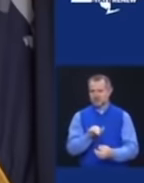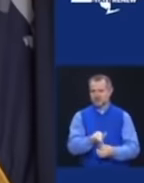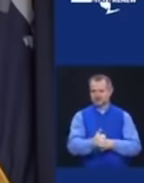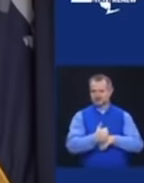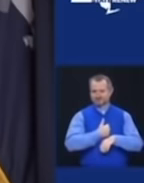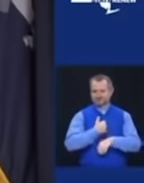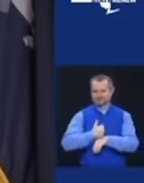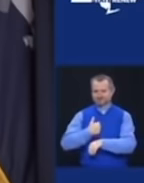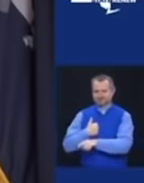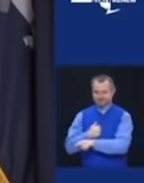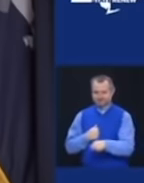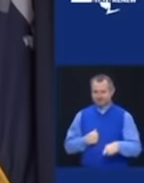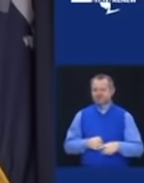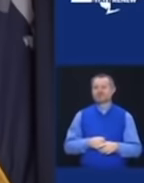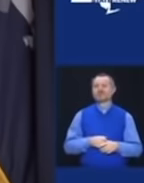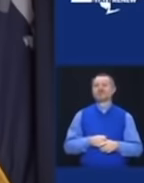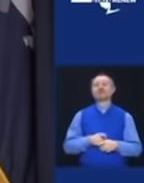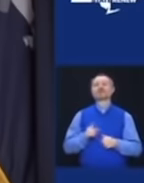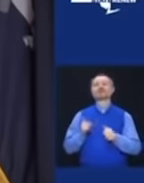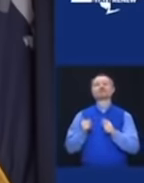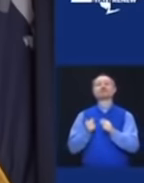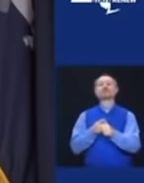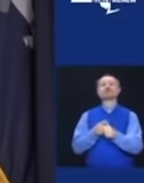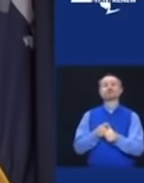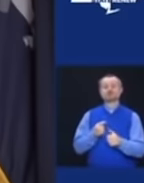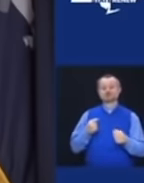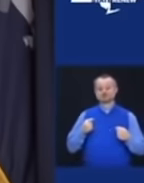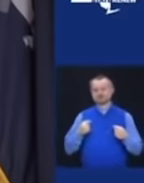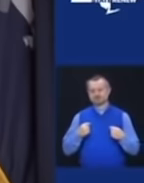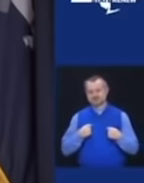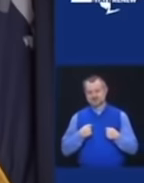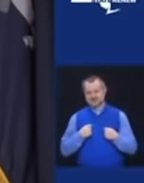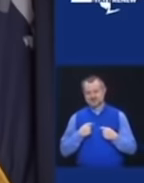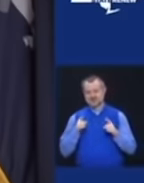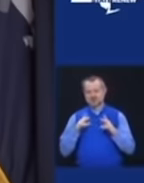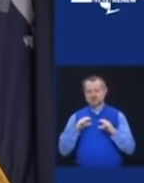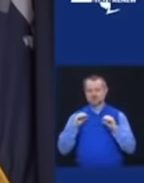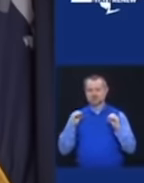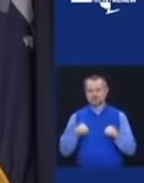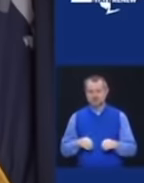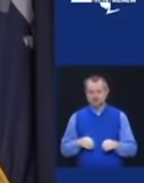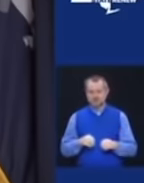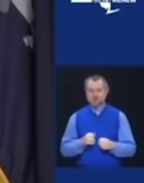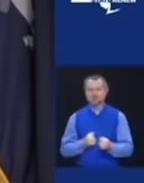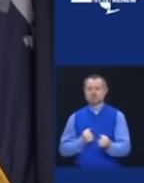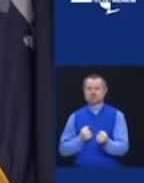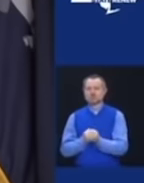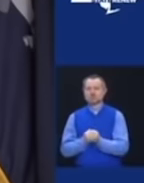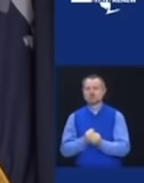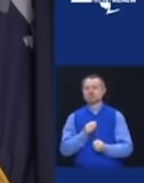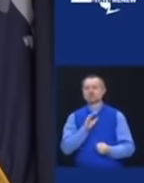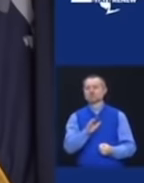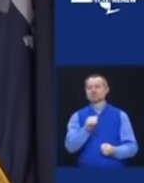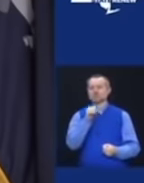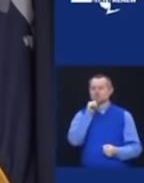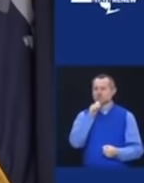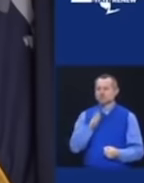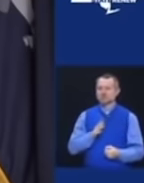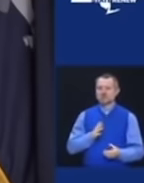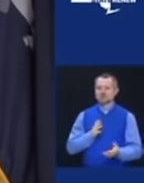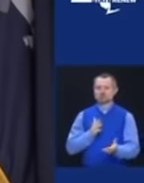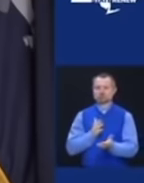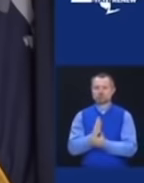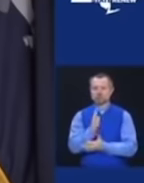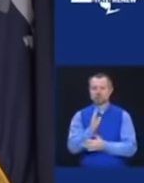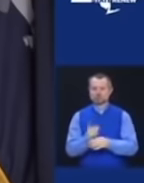First, I fully support a woman's right to come forward. And I